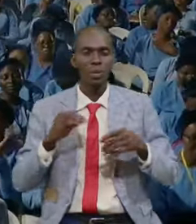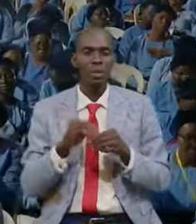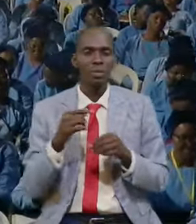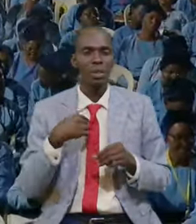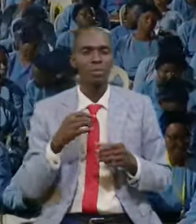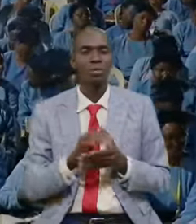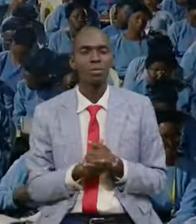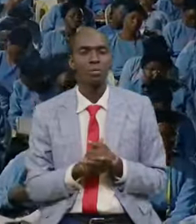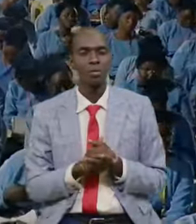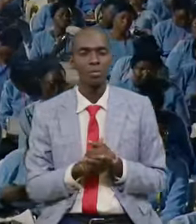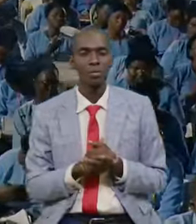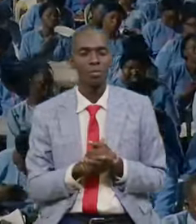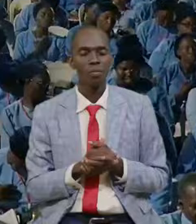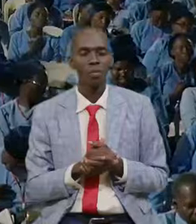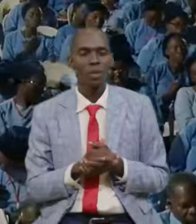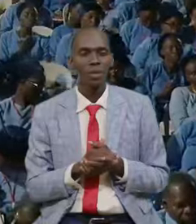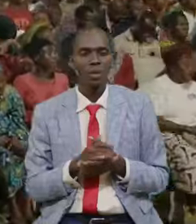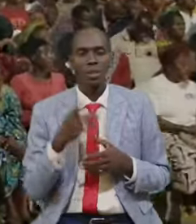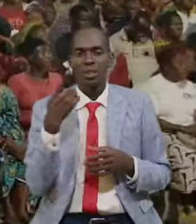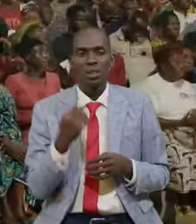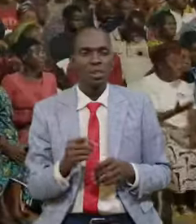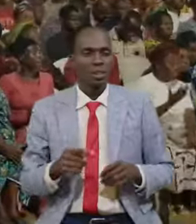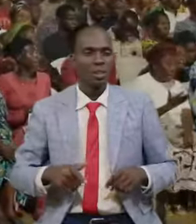The healer liveth in me.